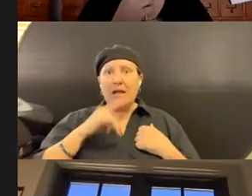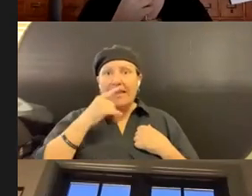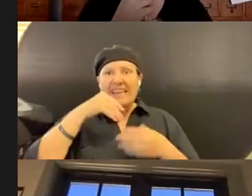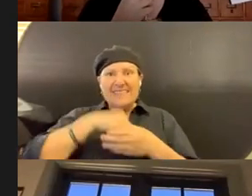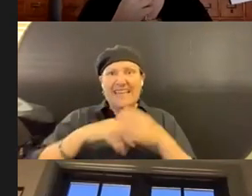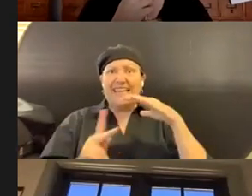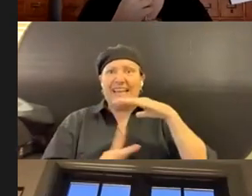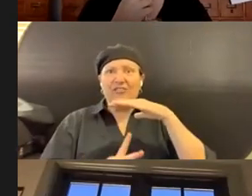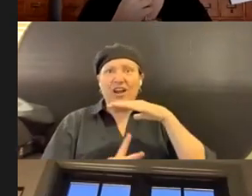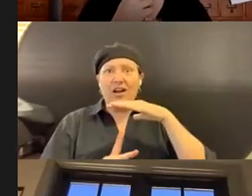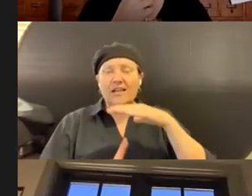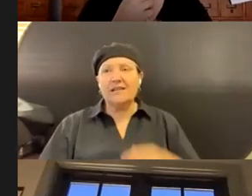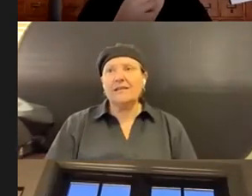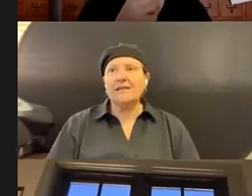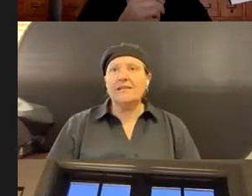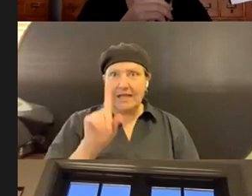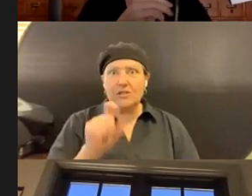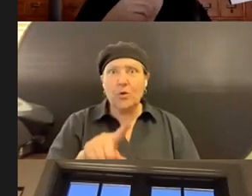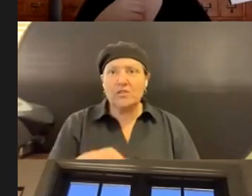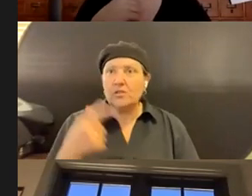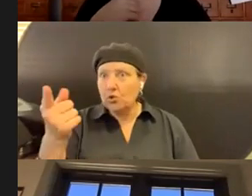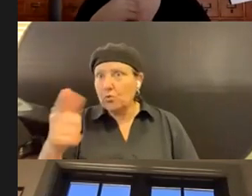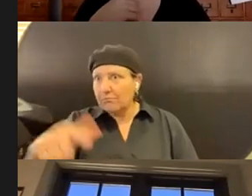ahead. Oh, go ahead. Ray.